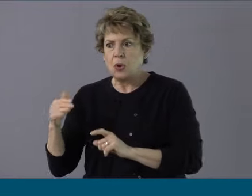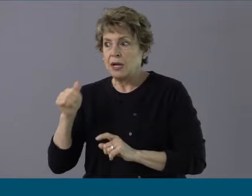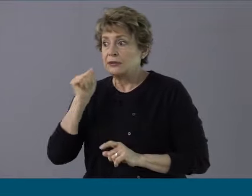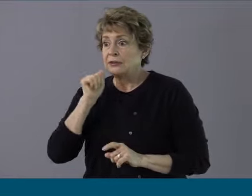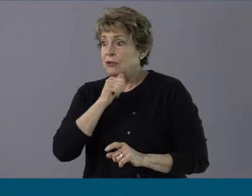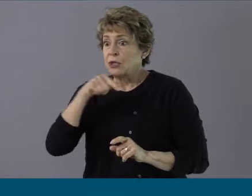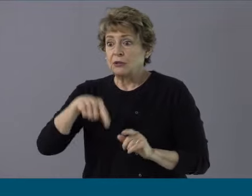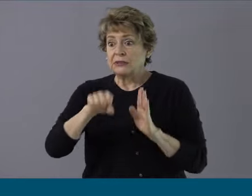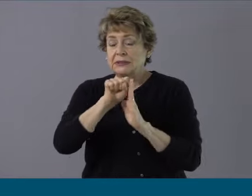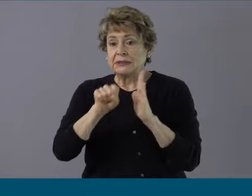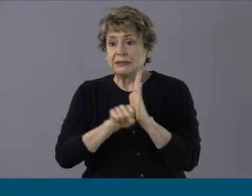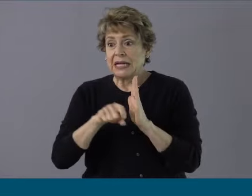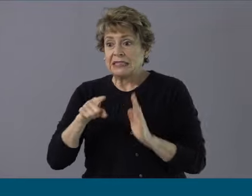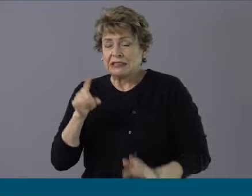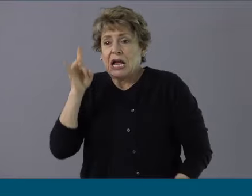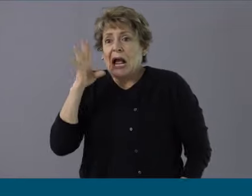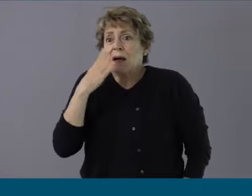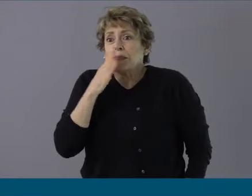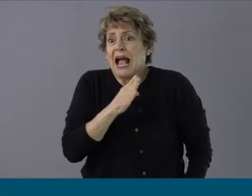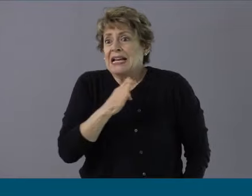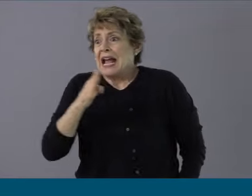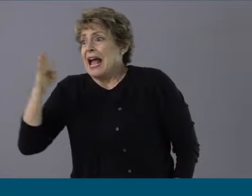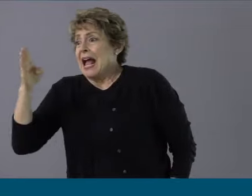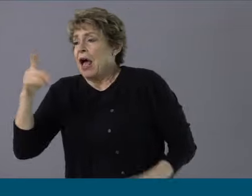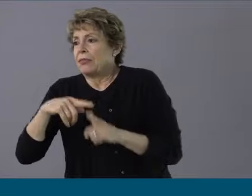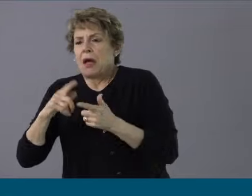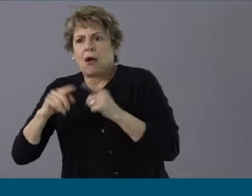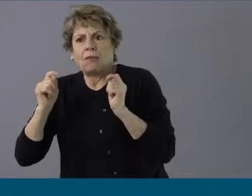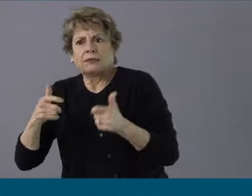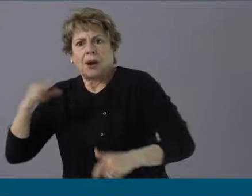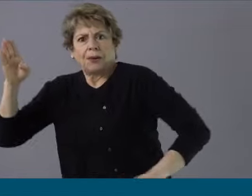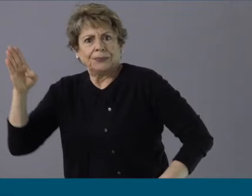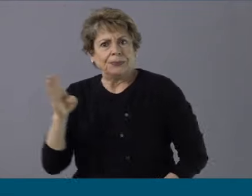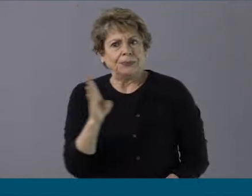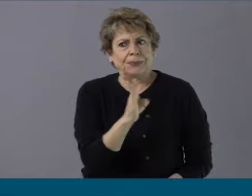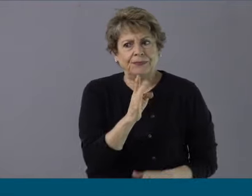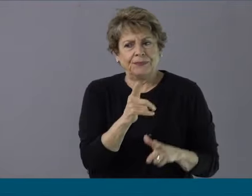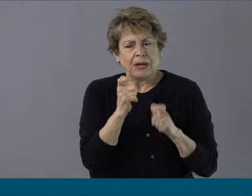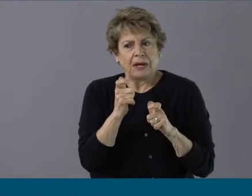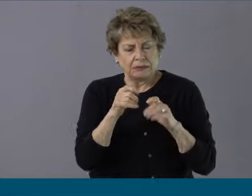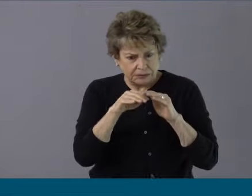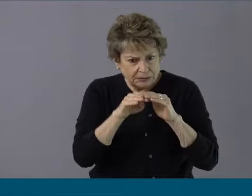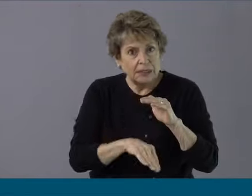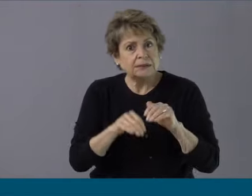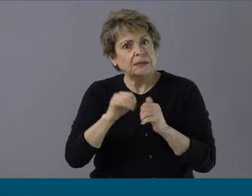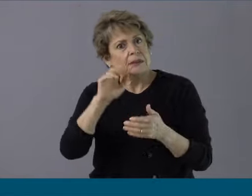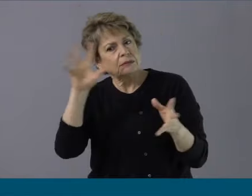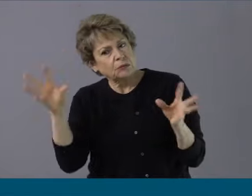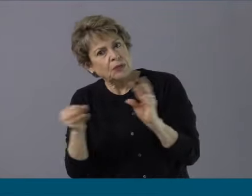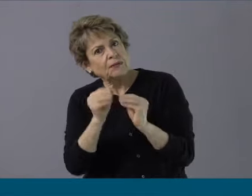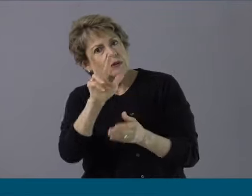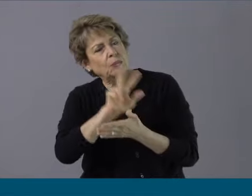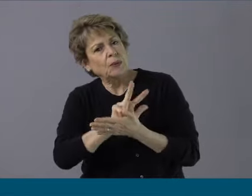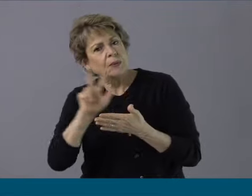other in less than 3 weeks. Thank you very much. What you're doing is making a difference in